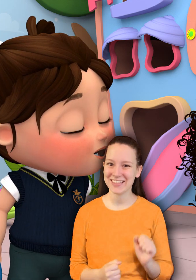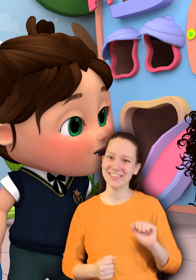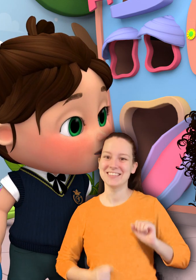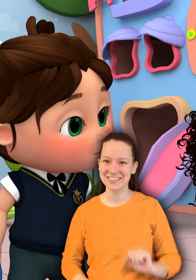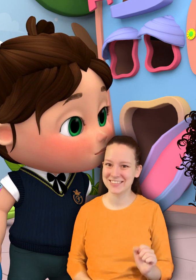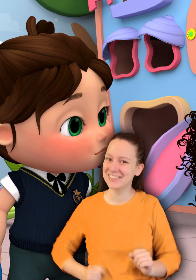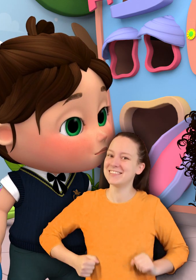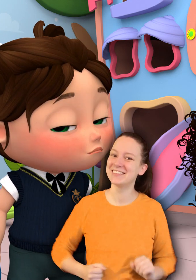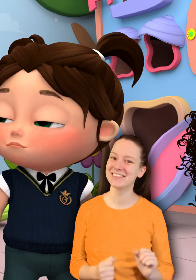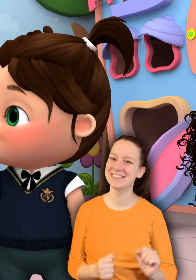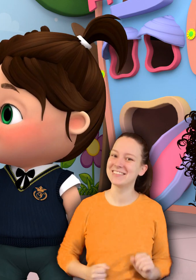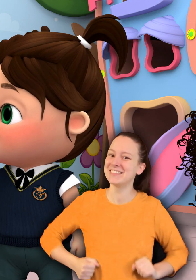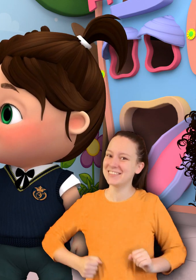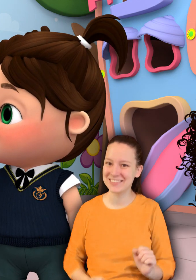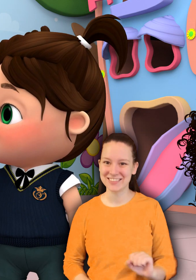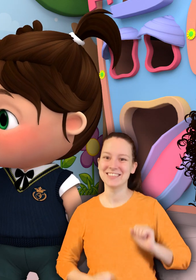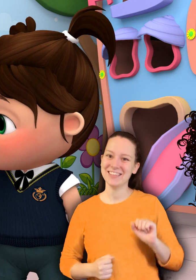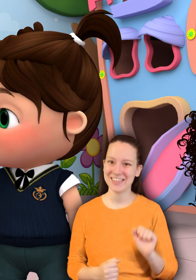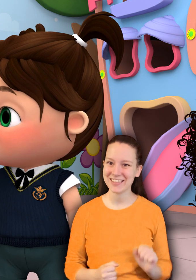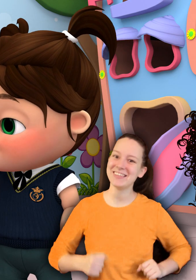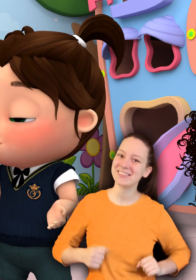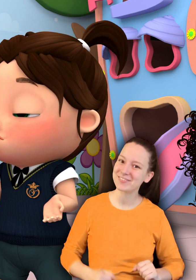thank you